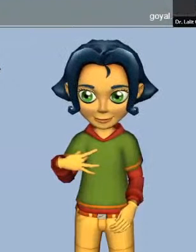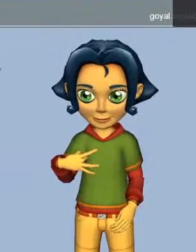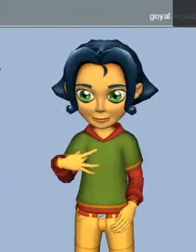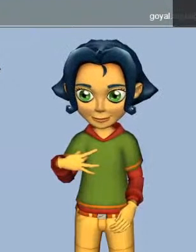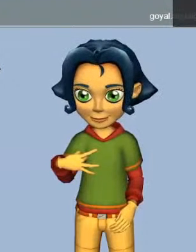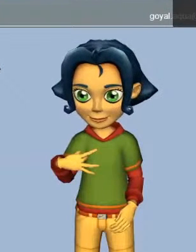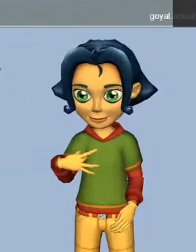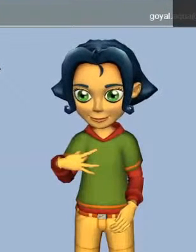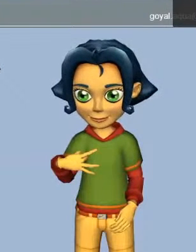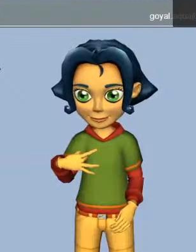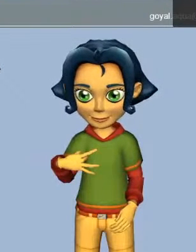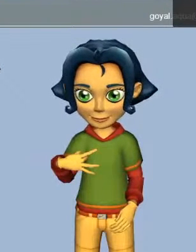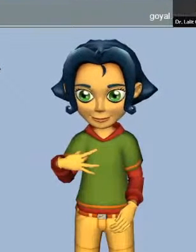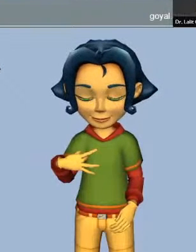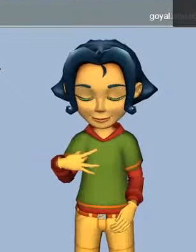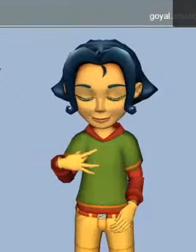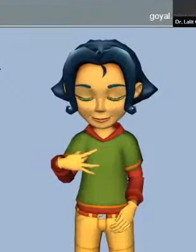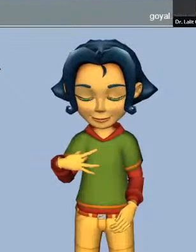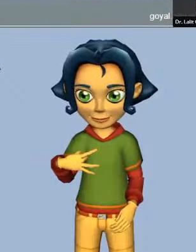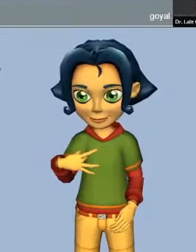signed. So